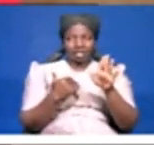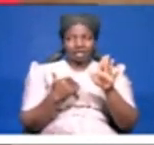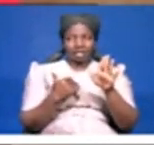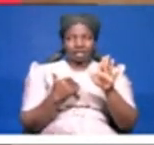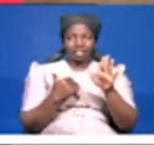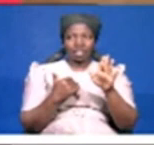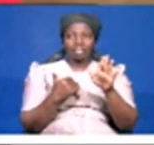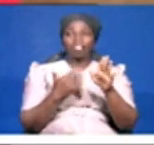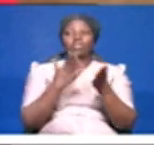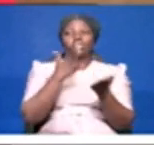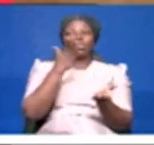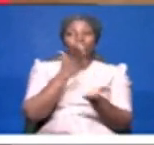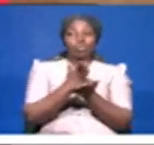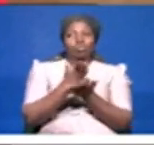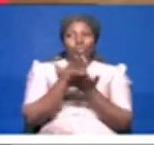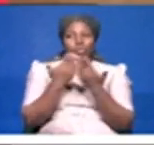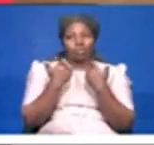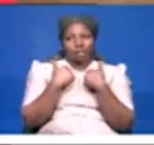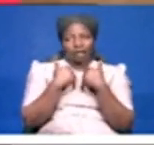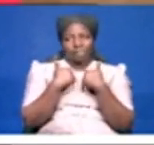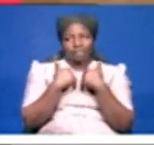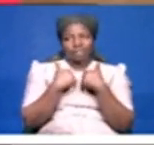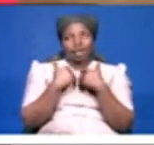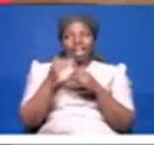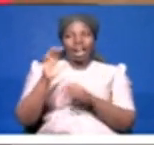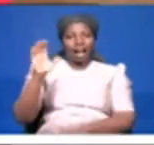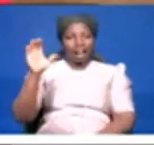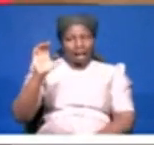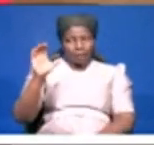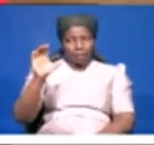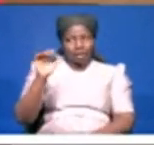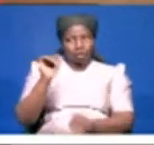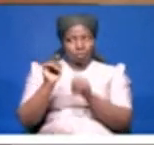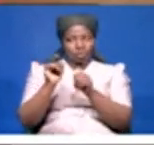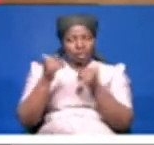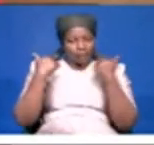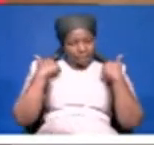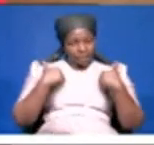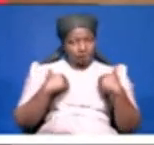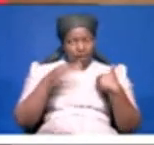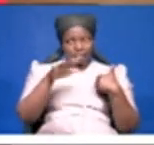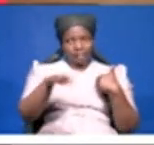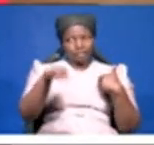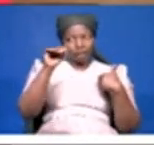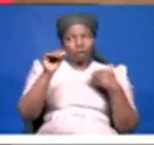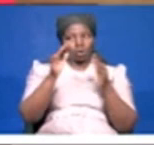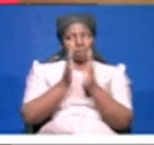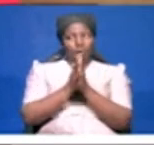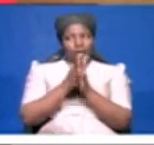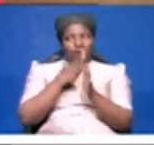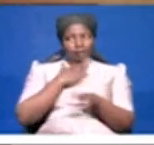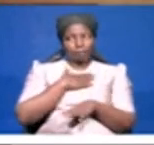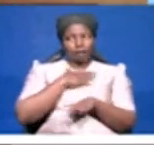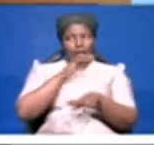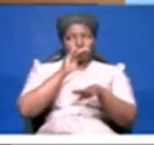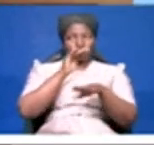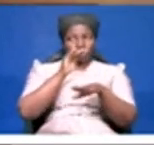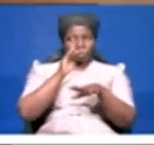although we have a cabinet, which I met with my good deputy this